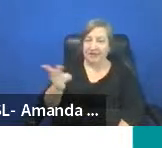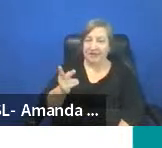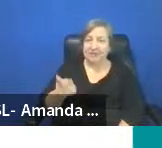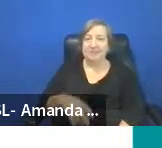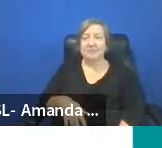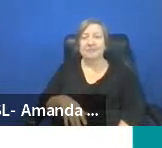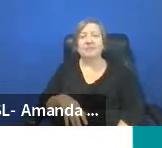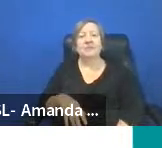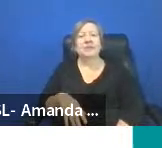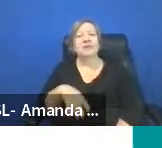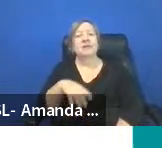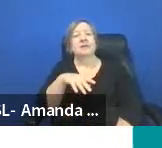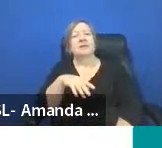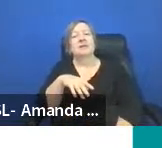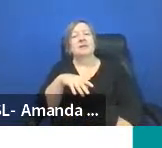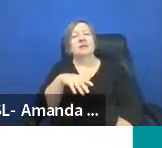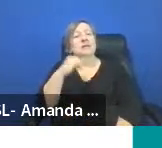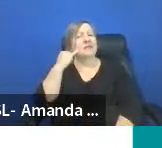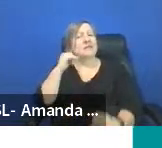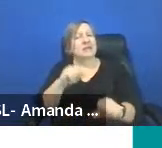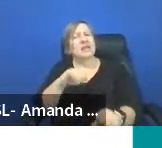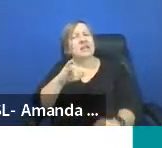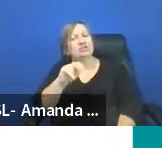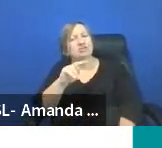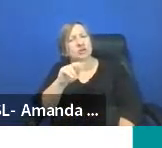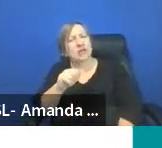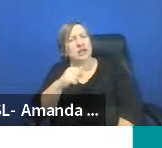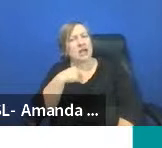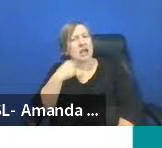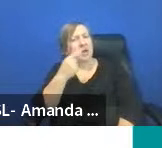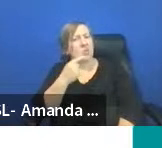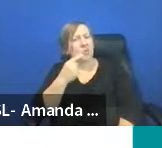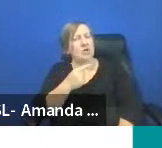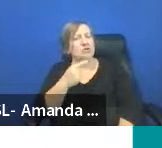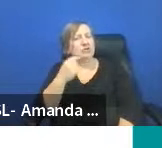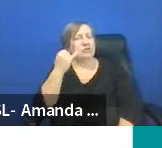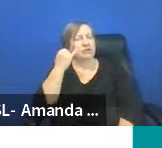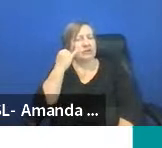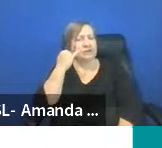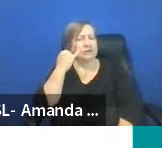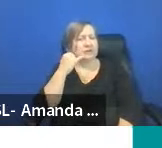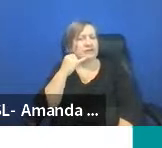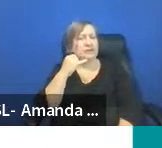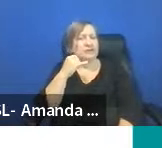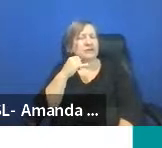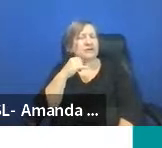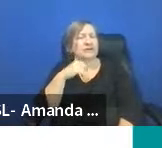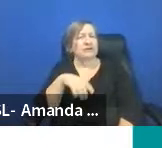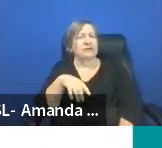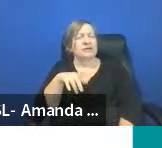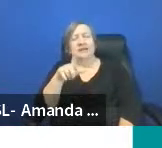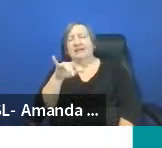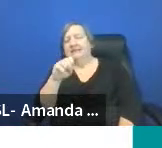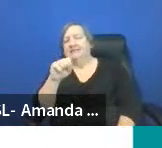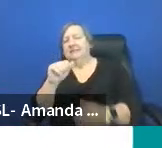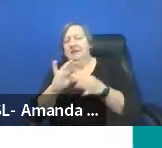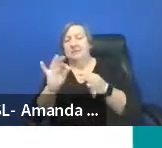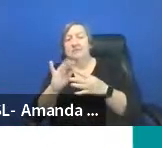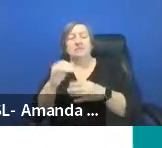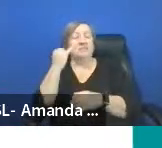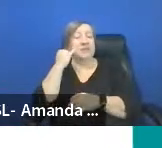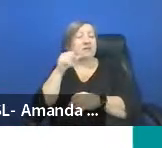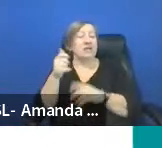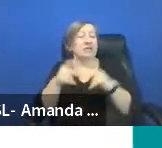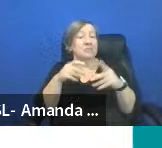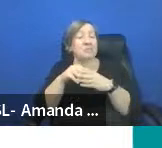If I might, Gianna, I also wonder if this also brought up some of the members of the